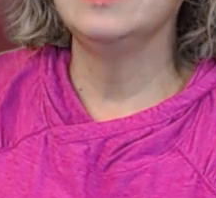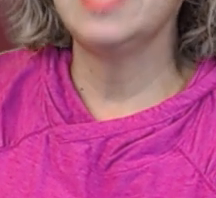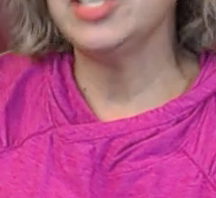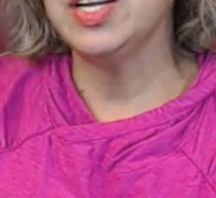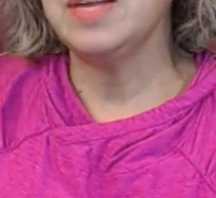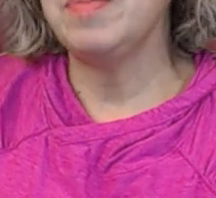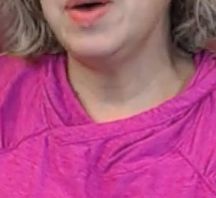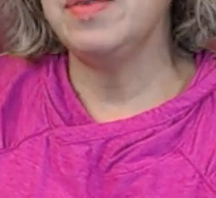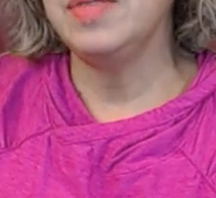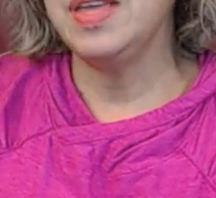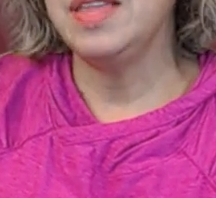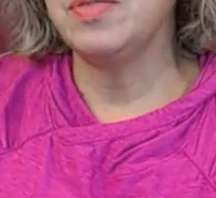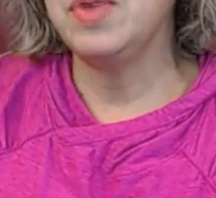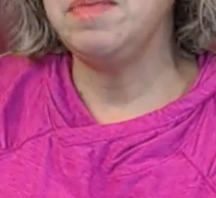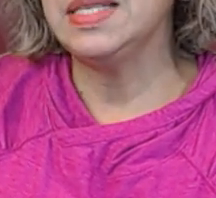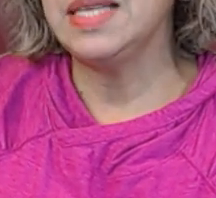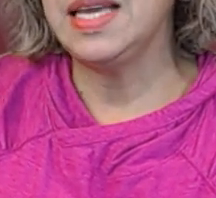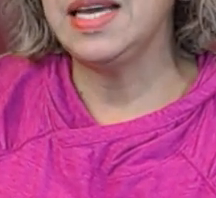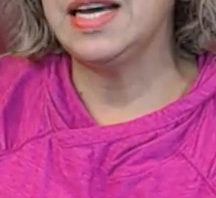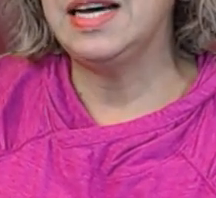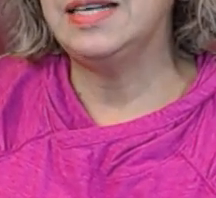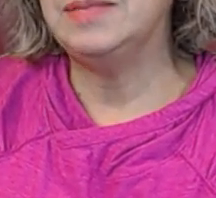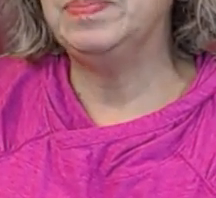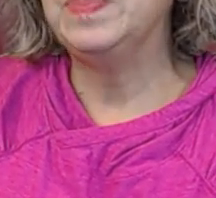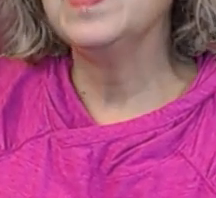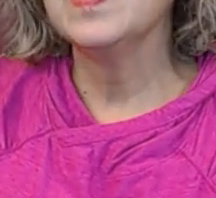and catching up on the three missing